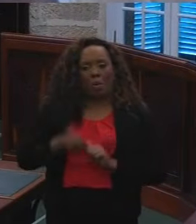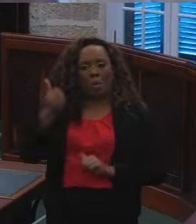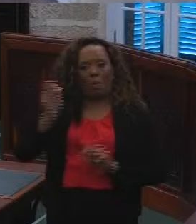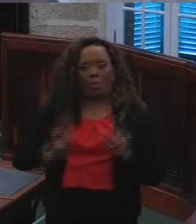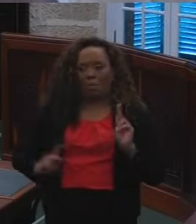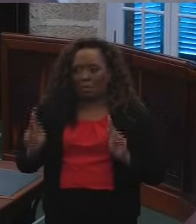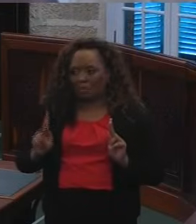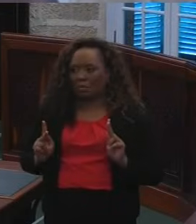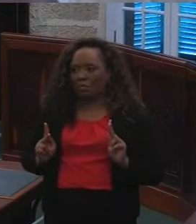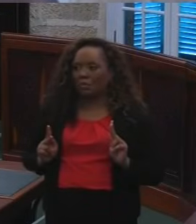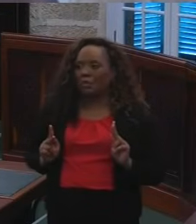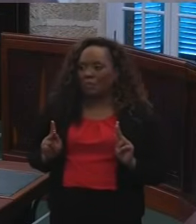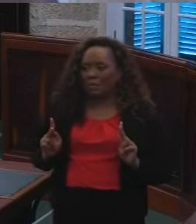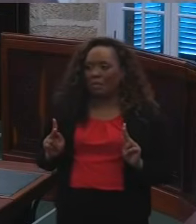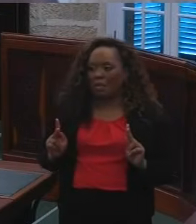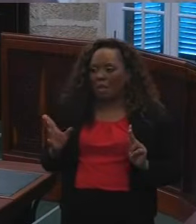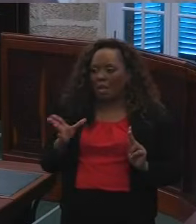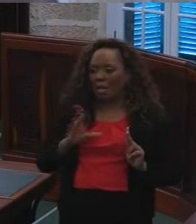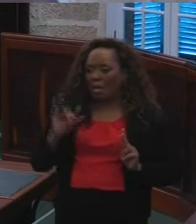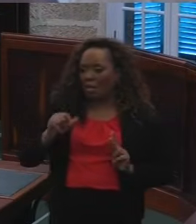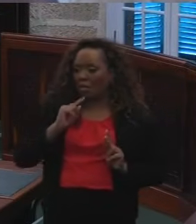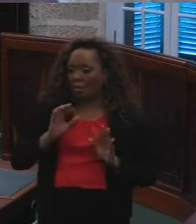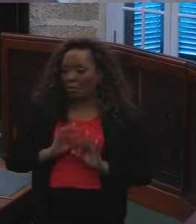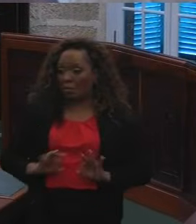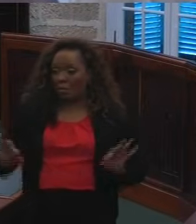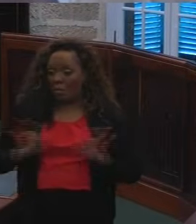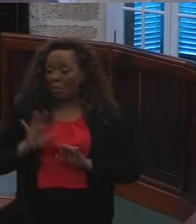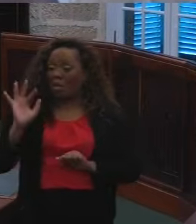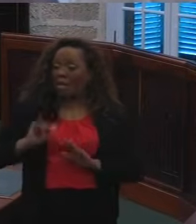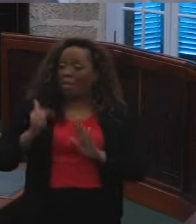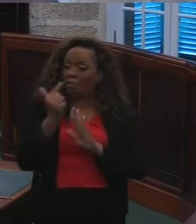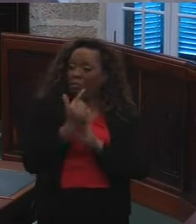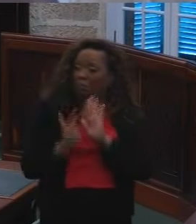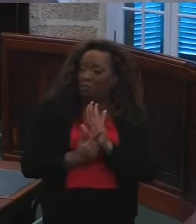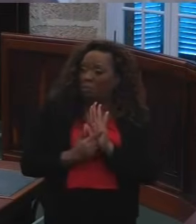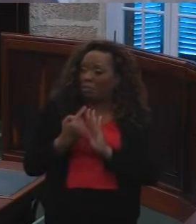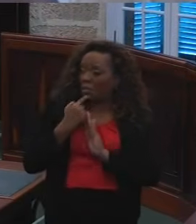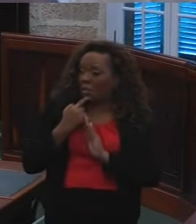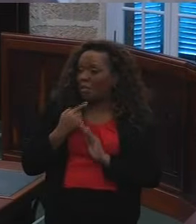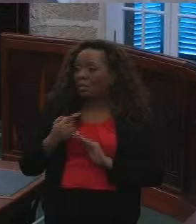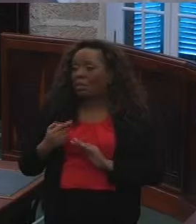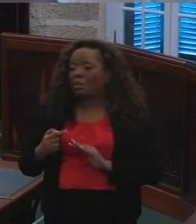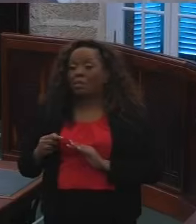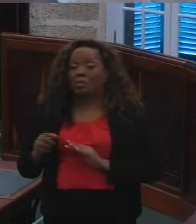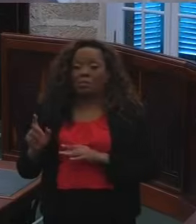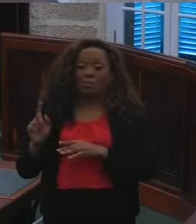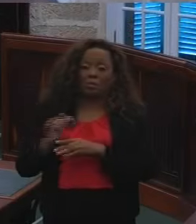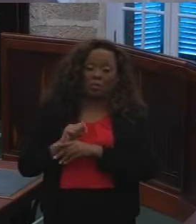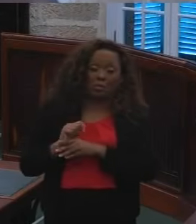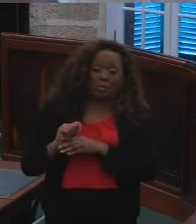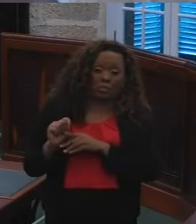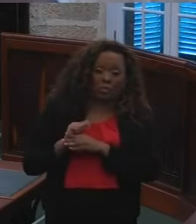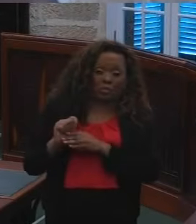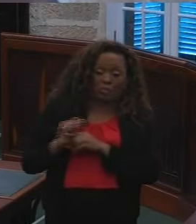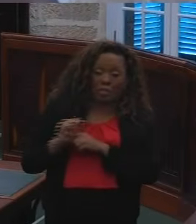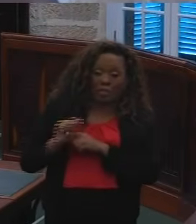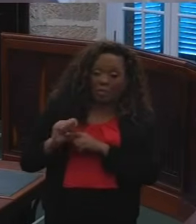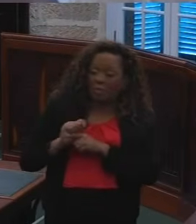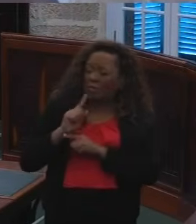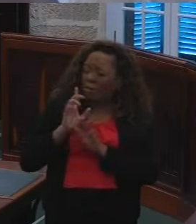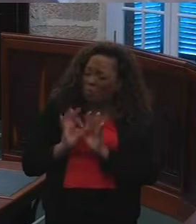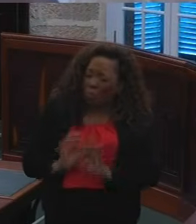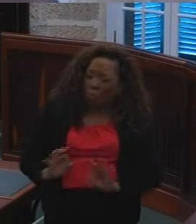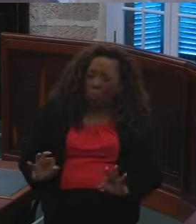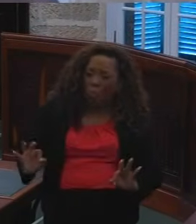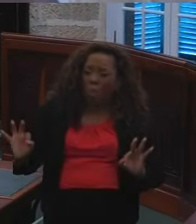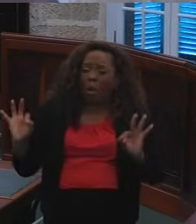for older persons. The legislation stipulates mandatory training for caregivers, including those in